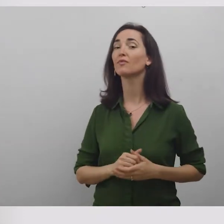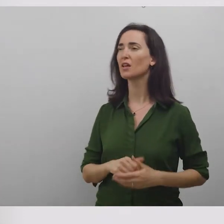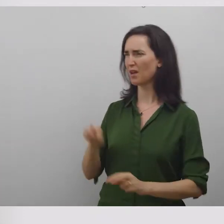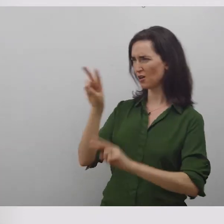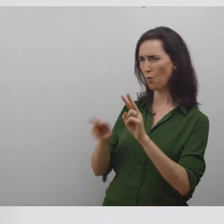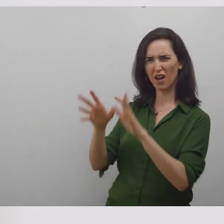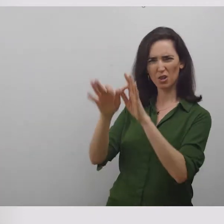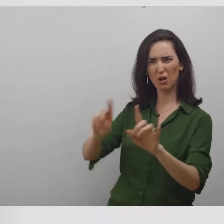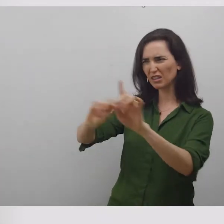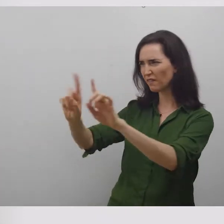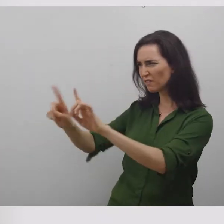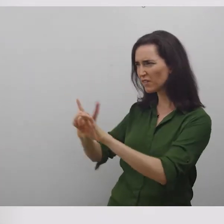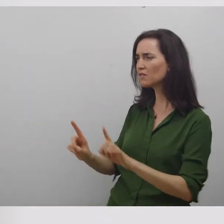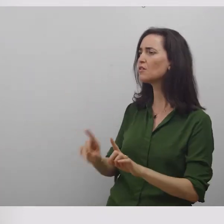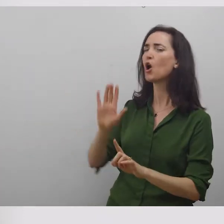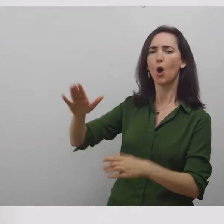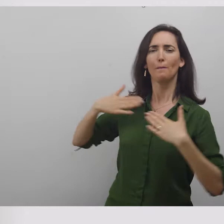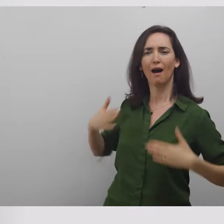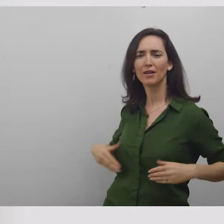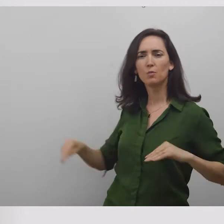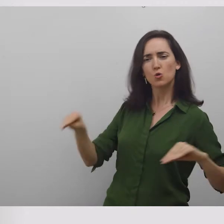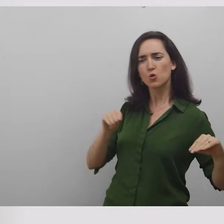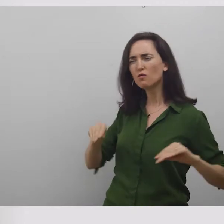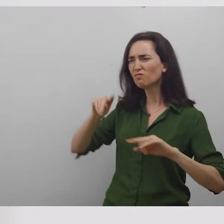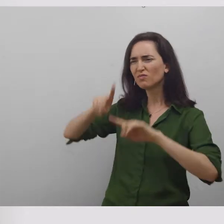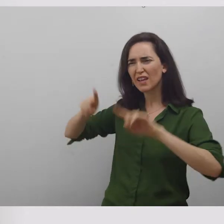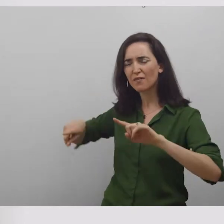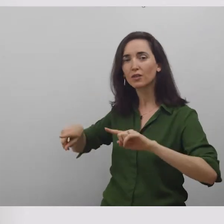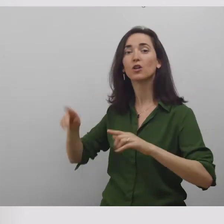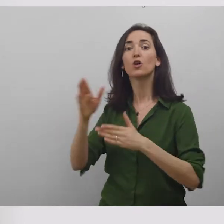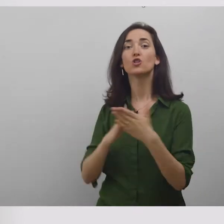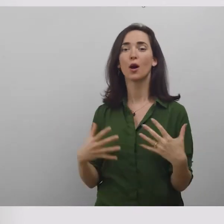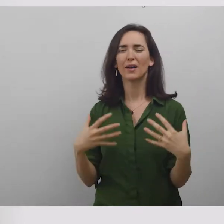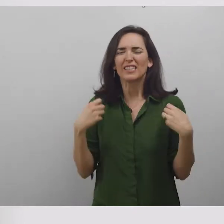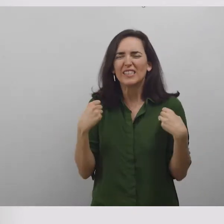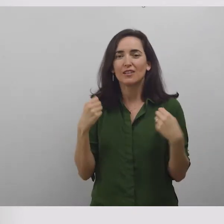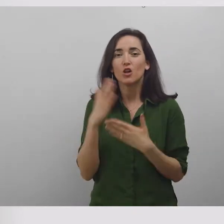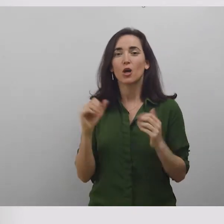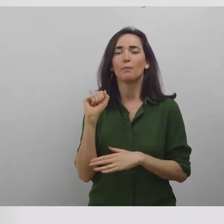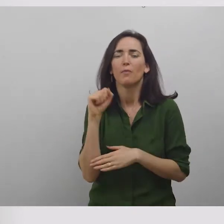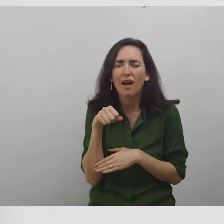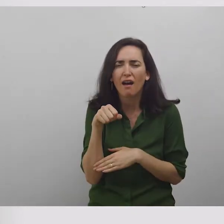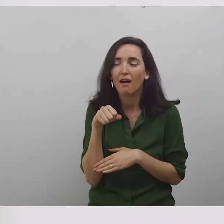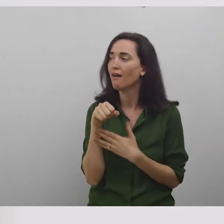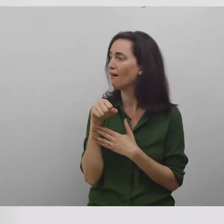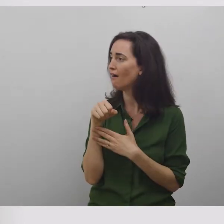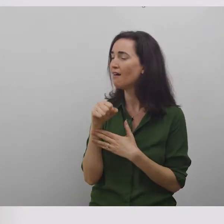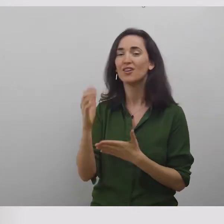different interpreters have body language a little bit different. Some are a little bit tighter, a little bit more hunched